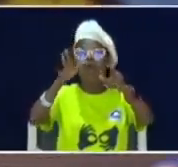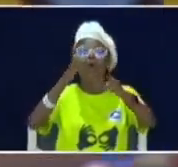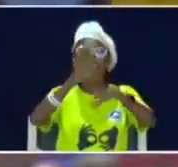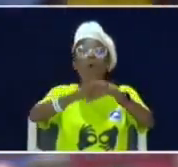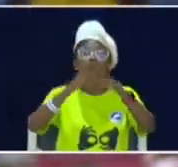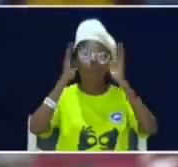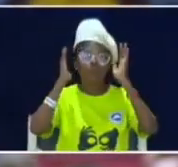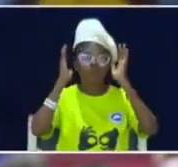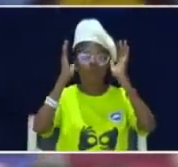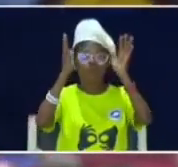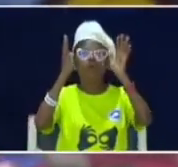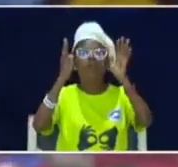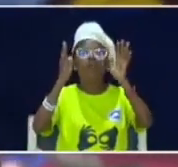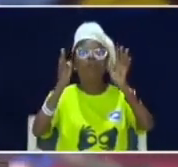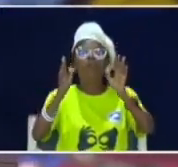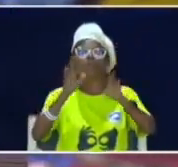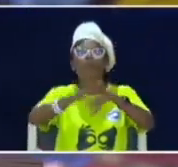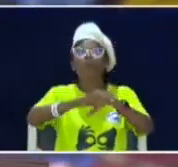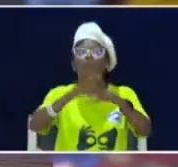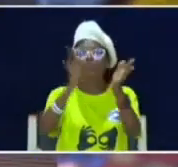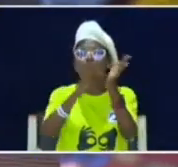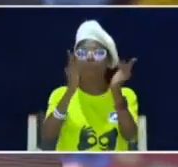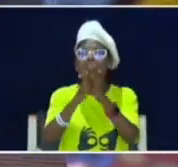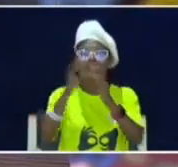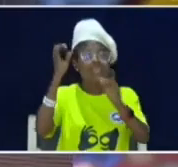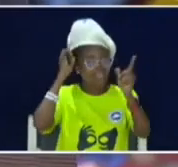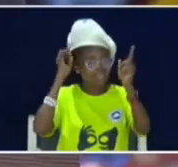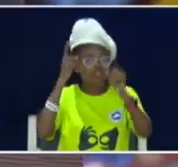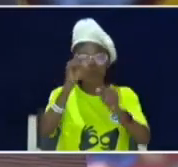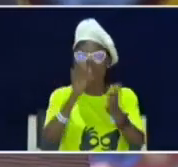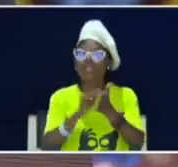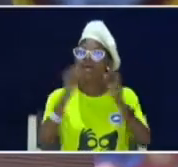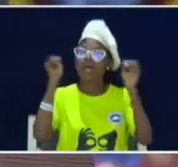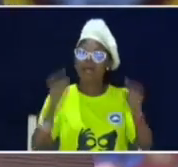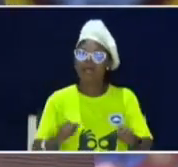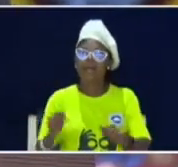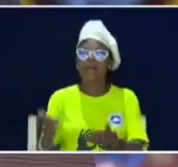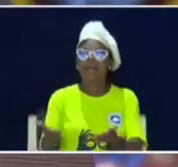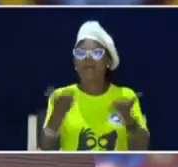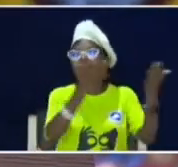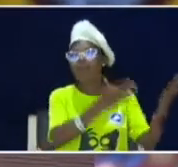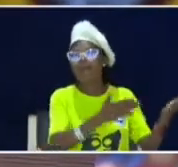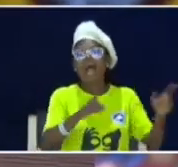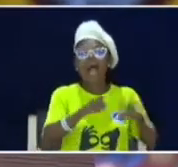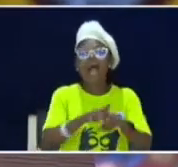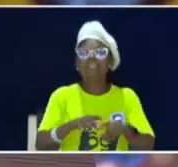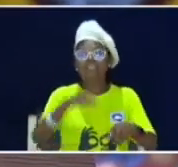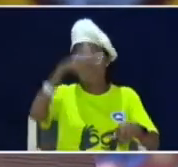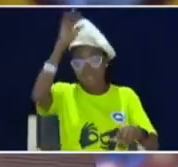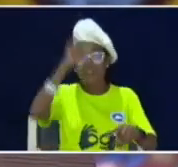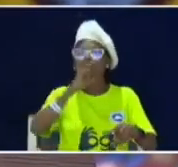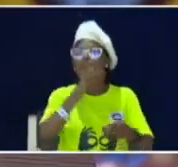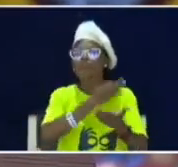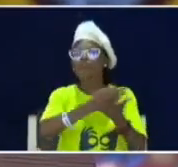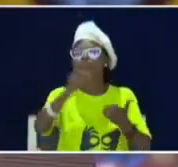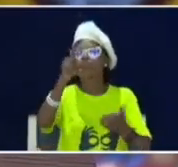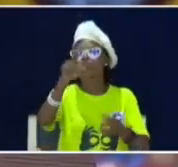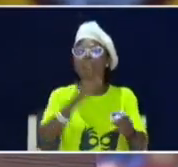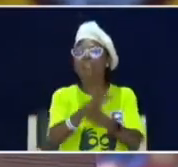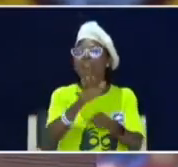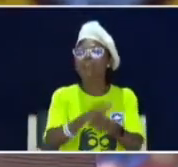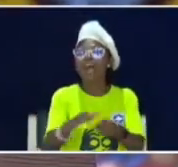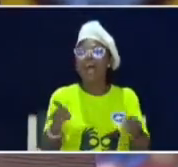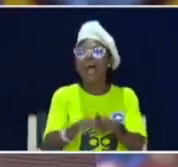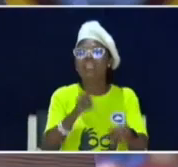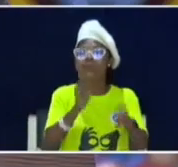God. Is the one that can carry you. Has man not failed you enough? Has people not